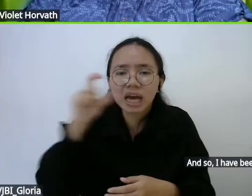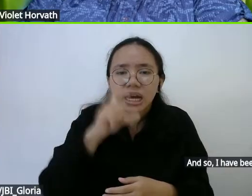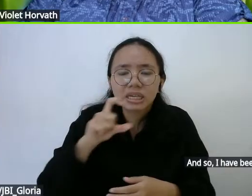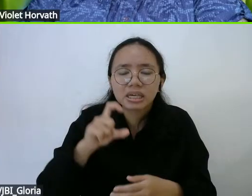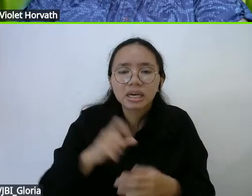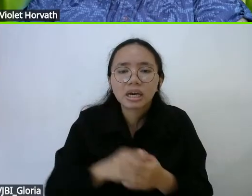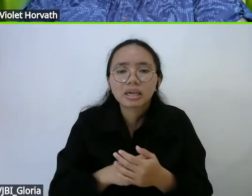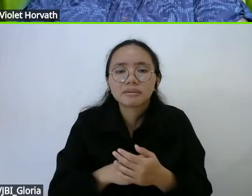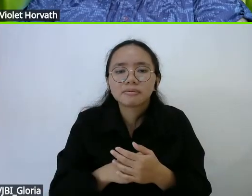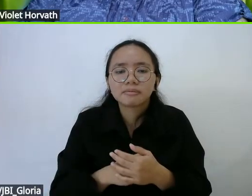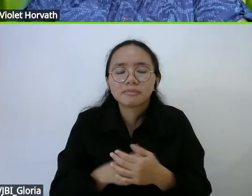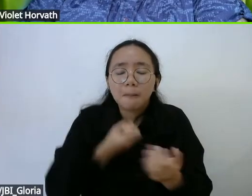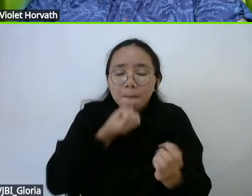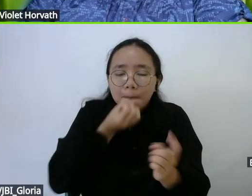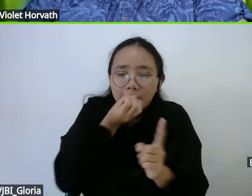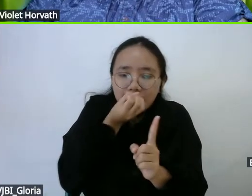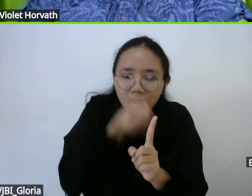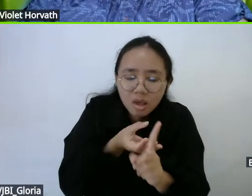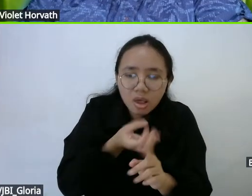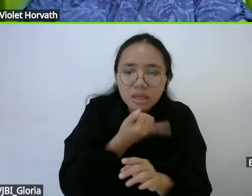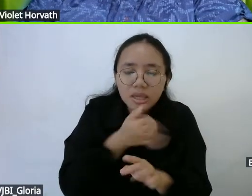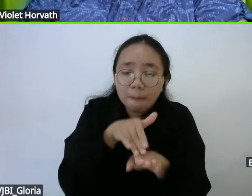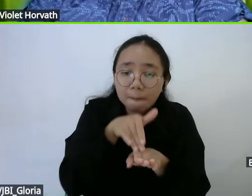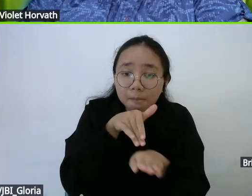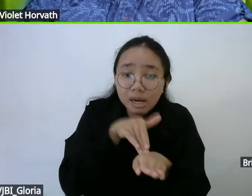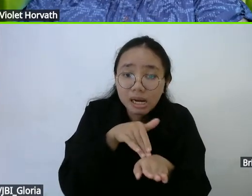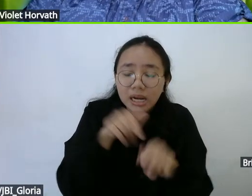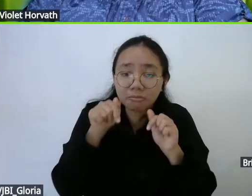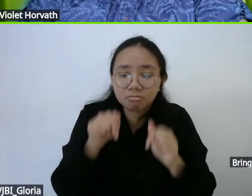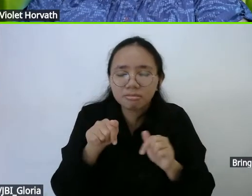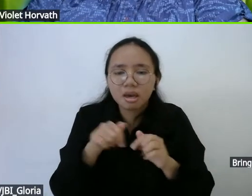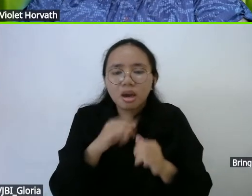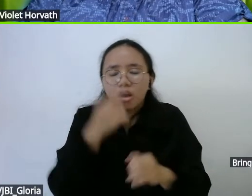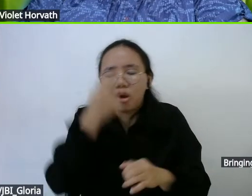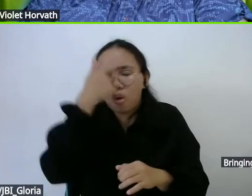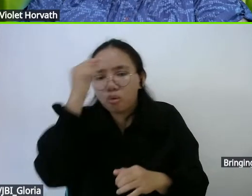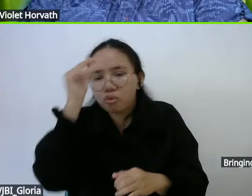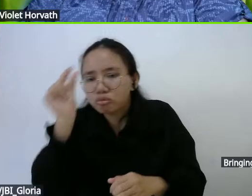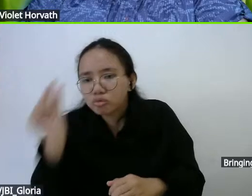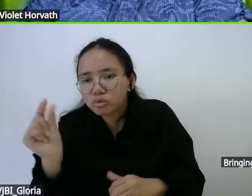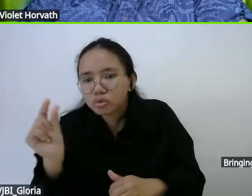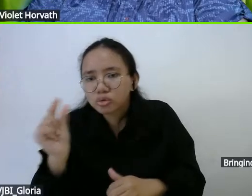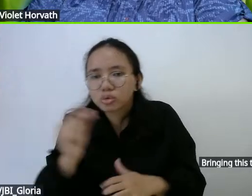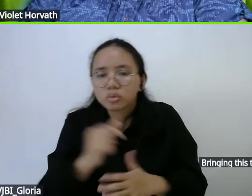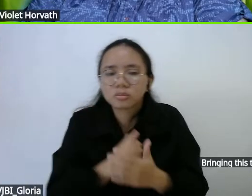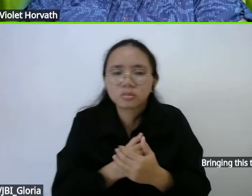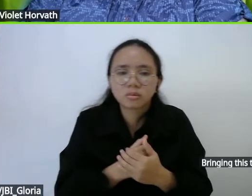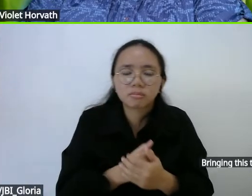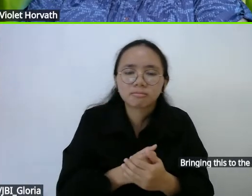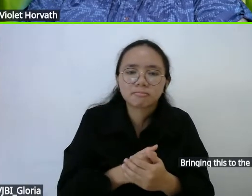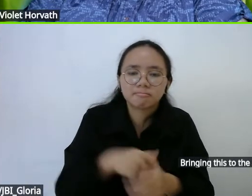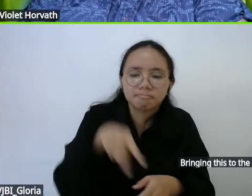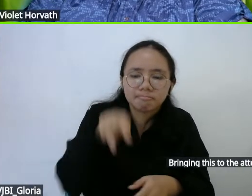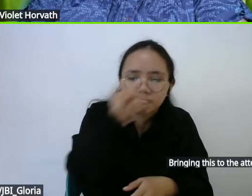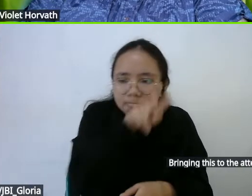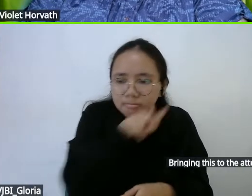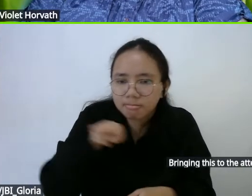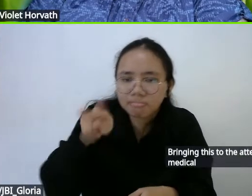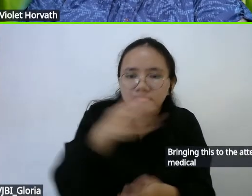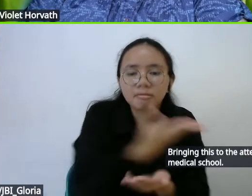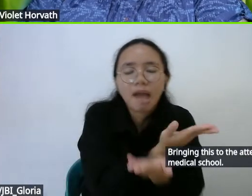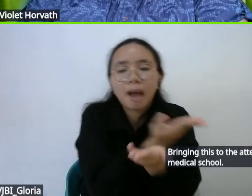bringing this to the attention of those who oversee the curriculum at the medical